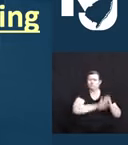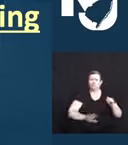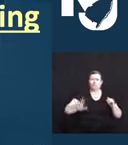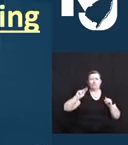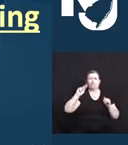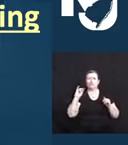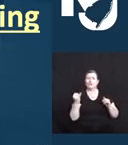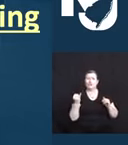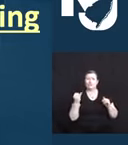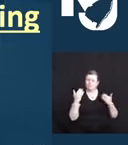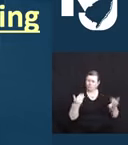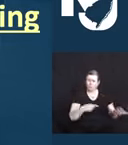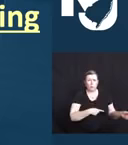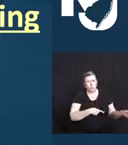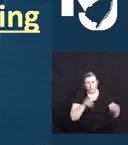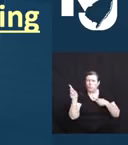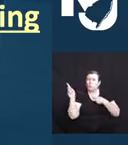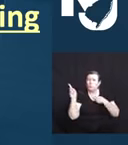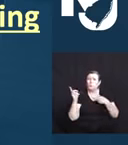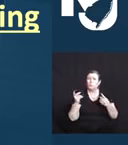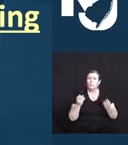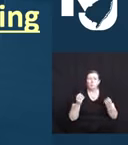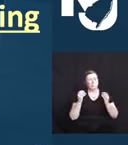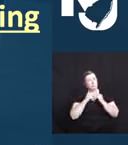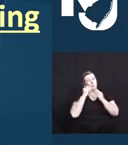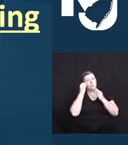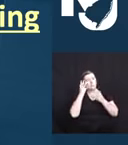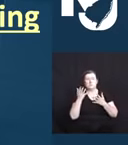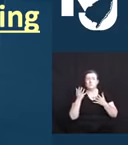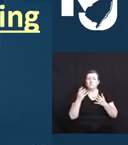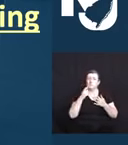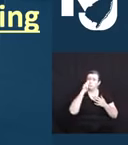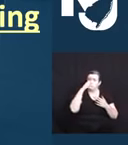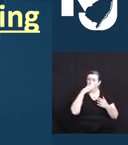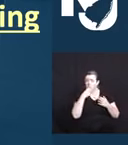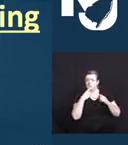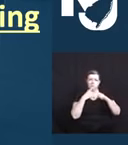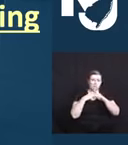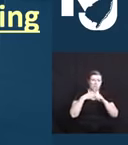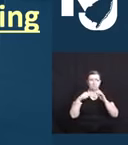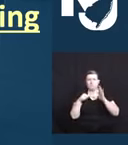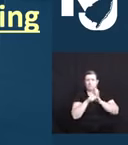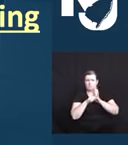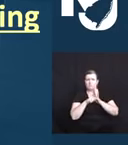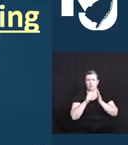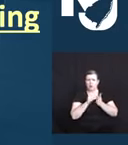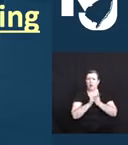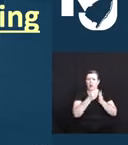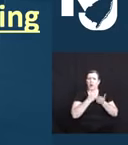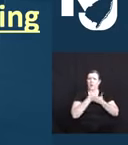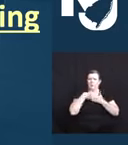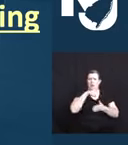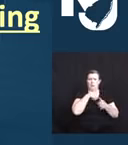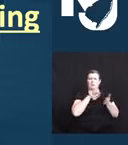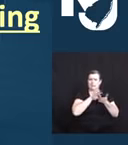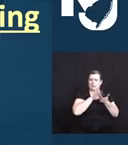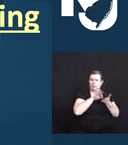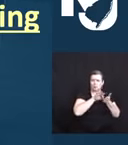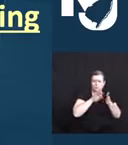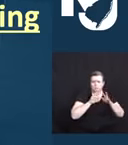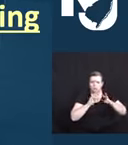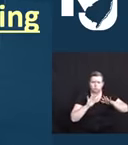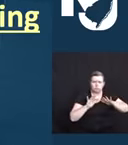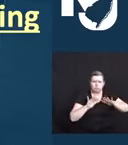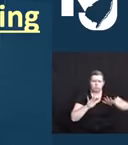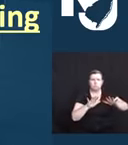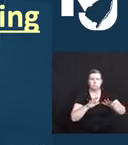better off we will be in determining our steps forward through stage 2 and when we can enter stage 3. Before